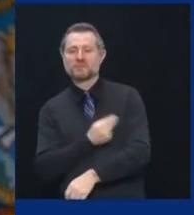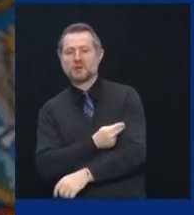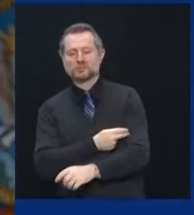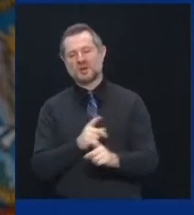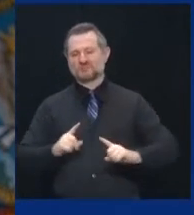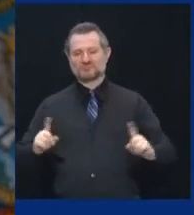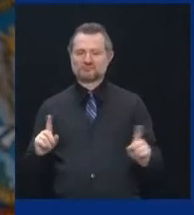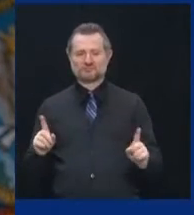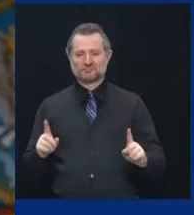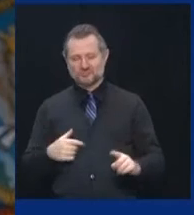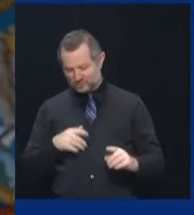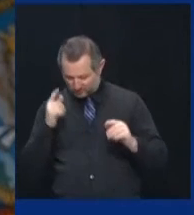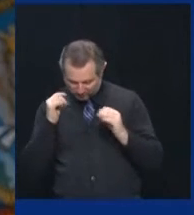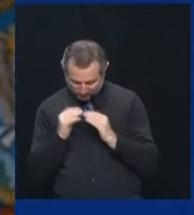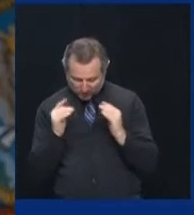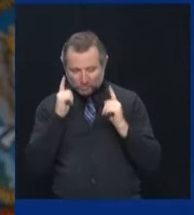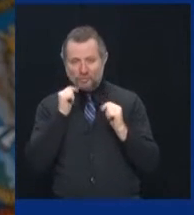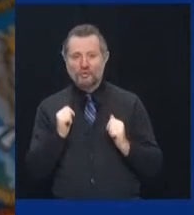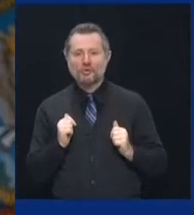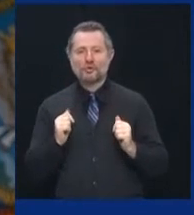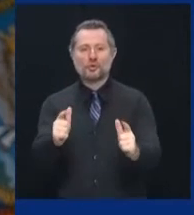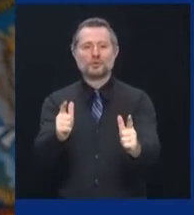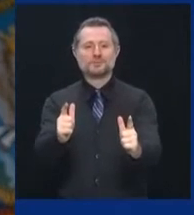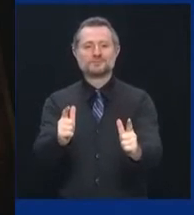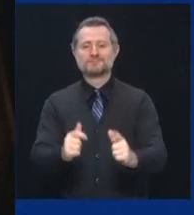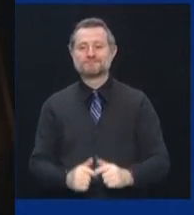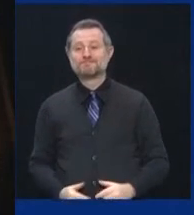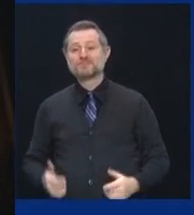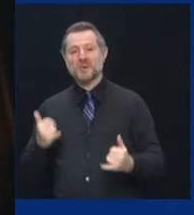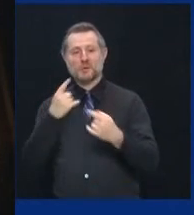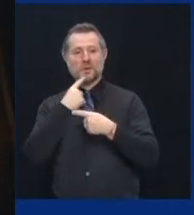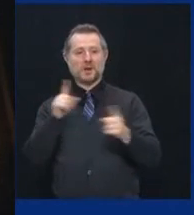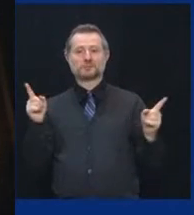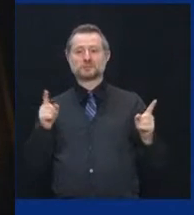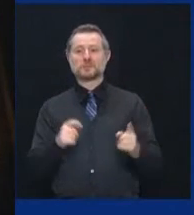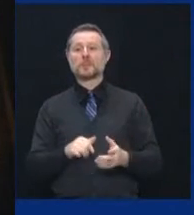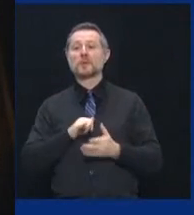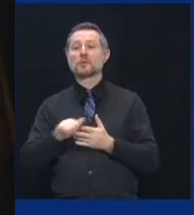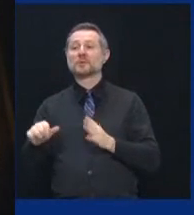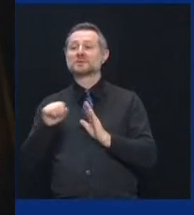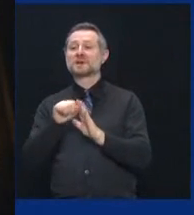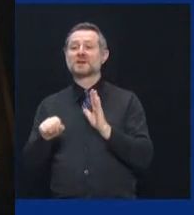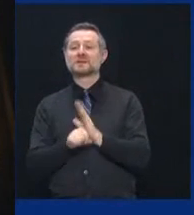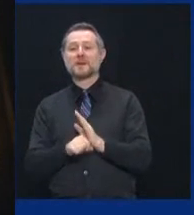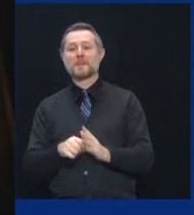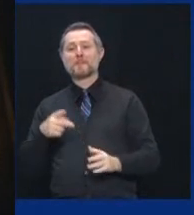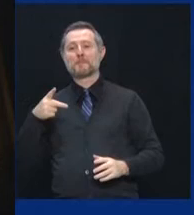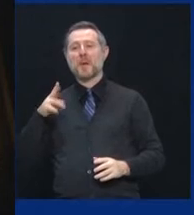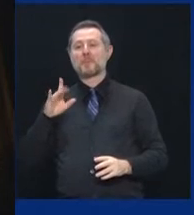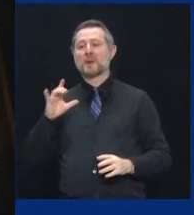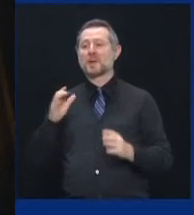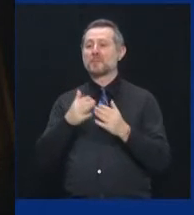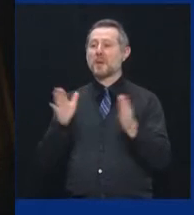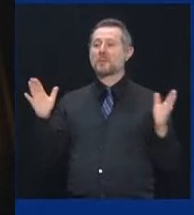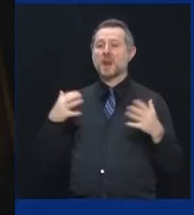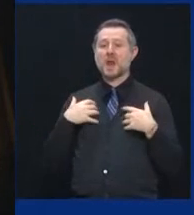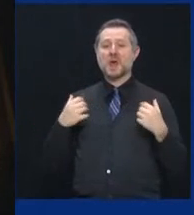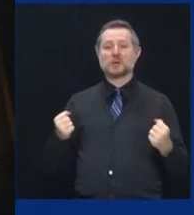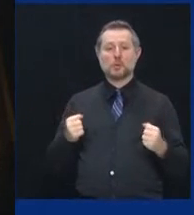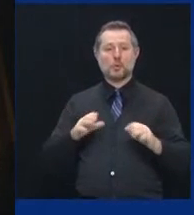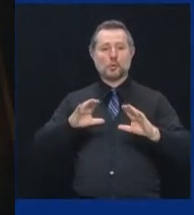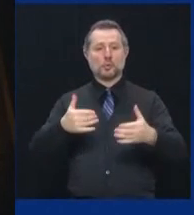vaccine. Today, we're announcing the launch of the New York State Public Health Corps. The Public Health Corps will be a joint effort with